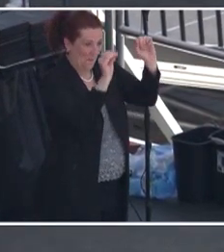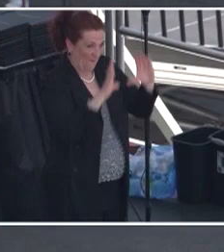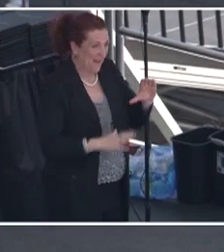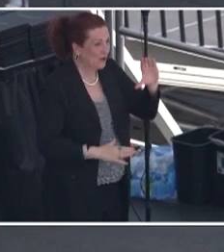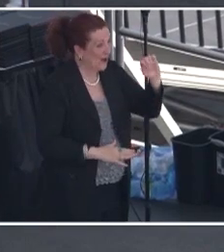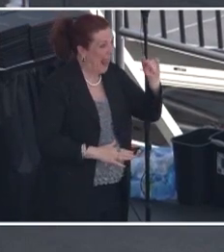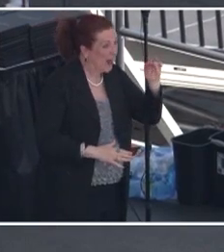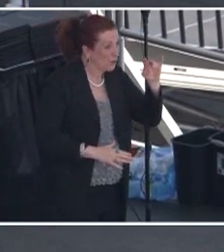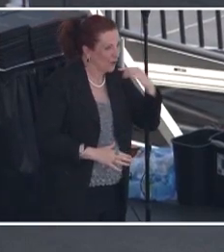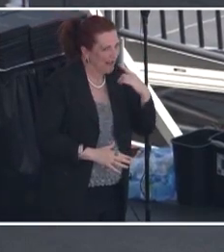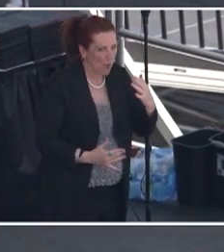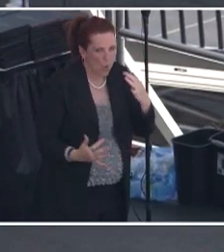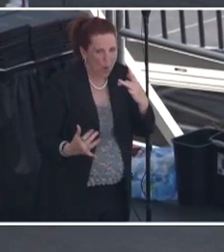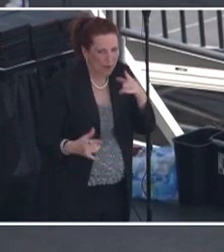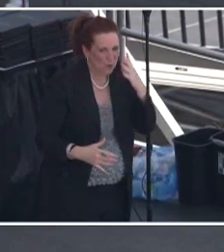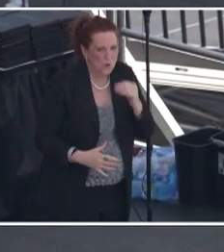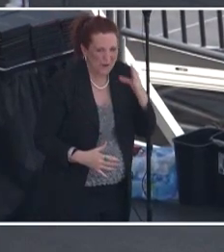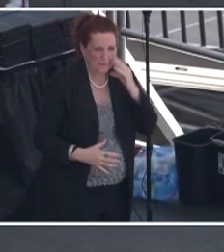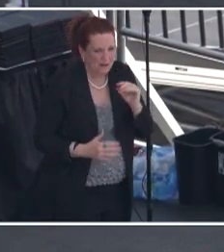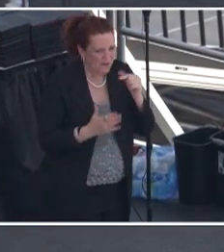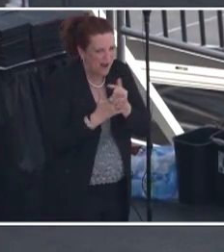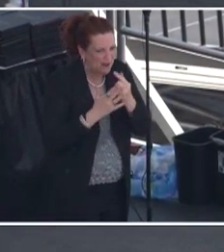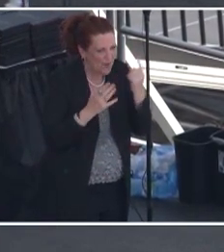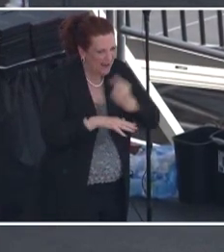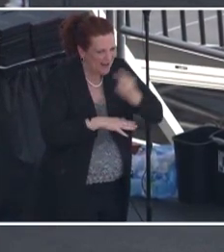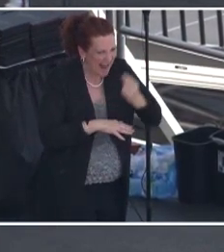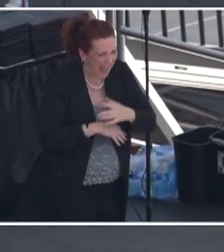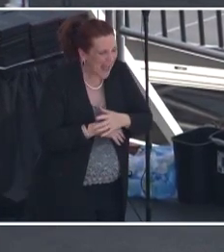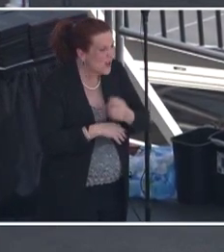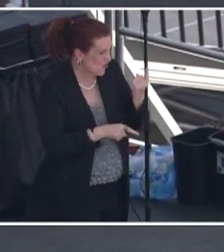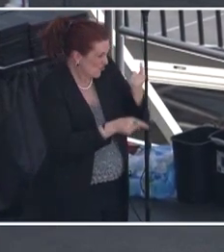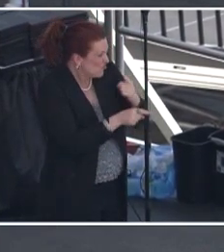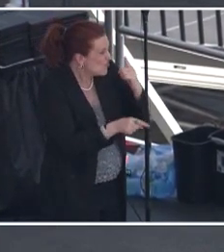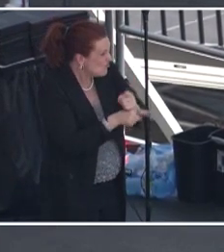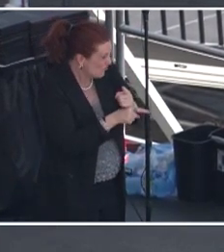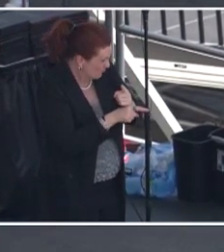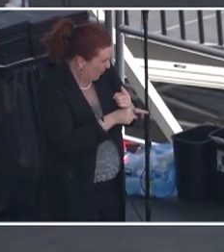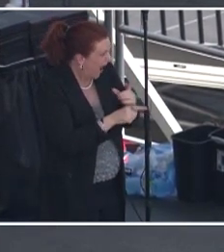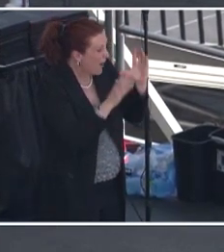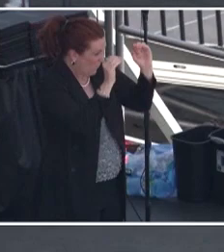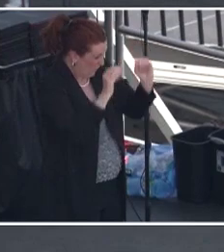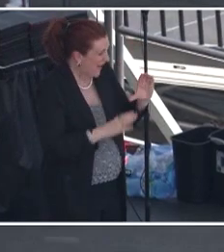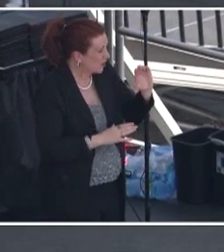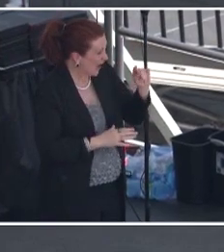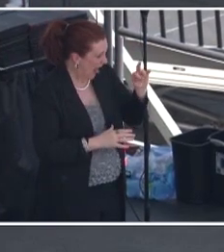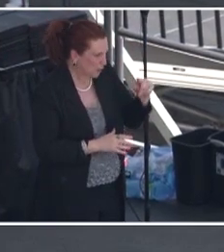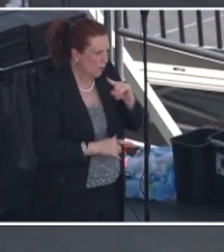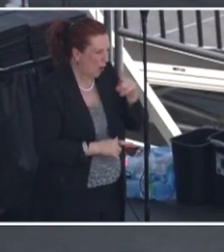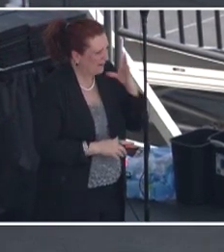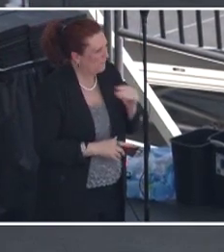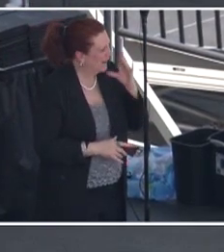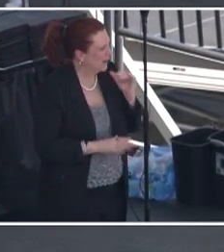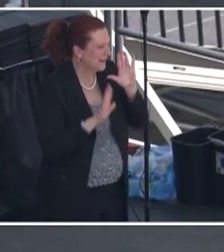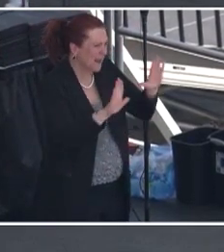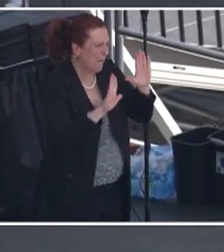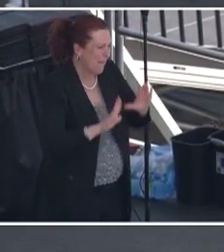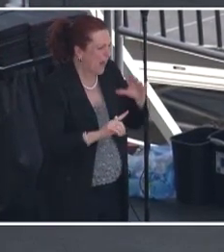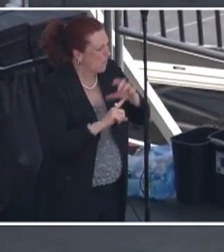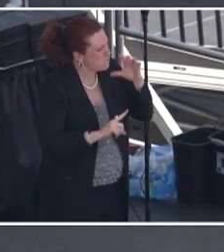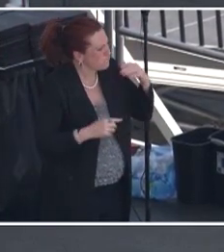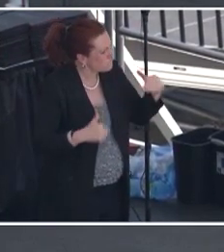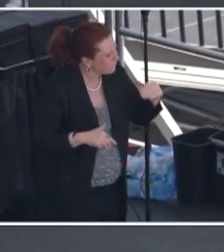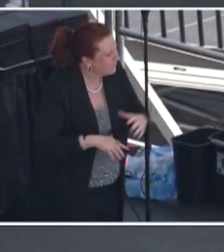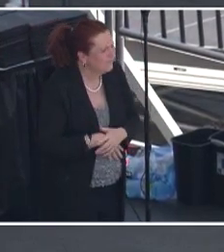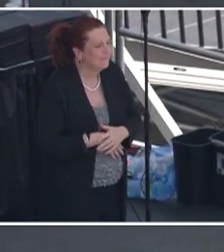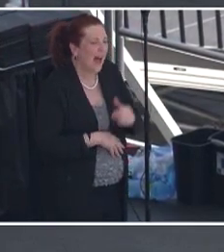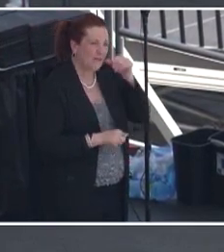field." And Mr. Calderon, you're right. It is amazing. During my educational